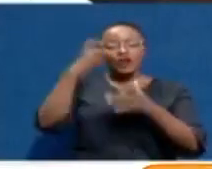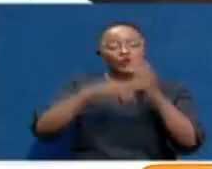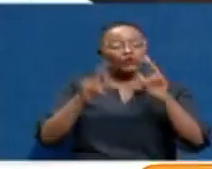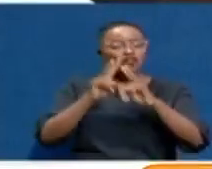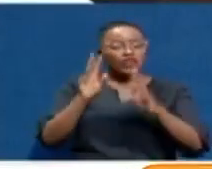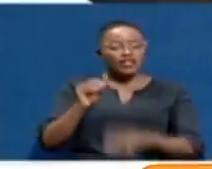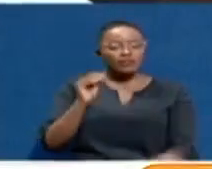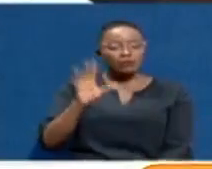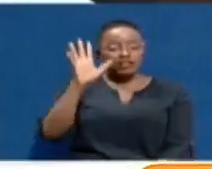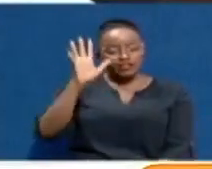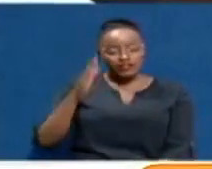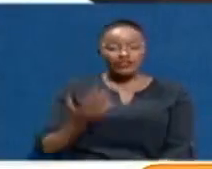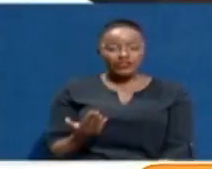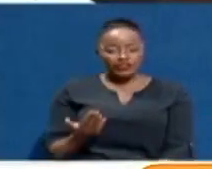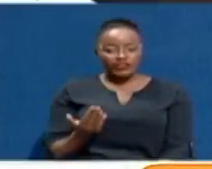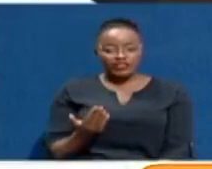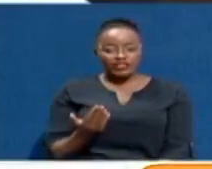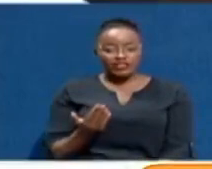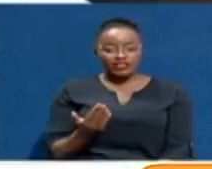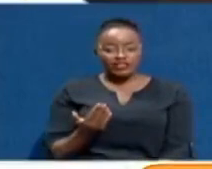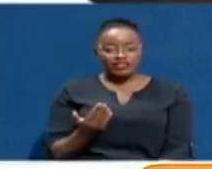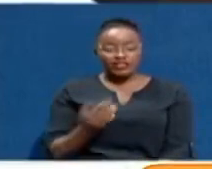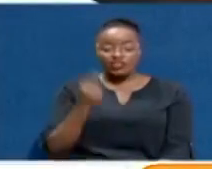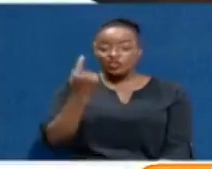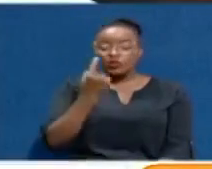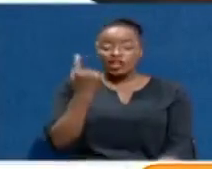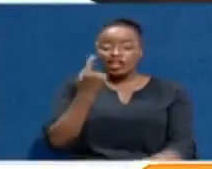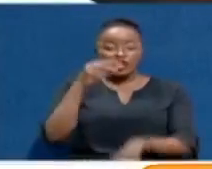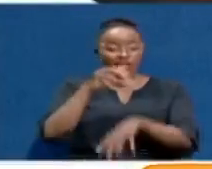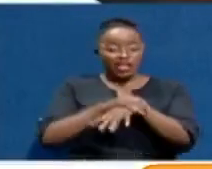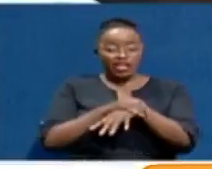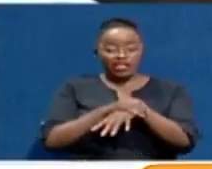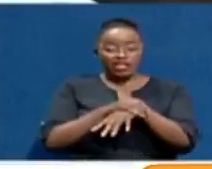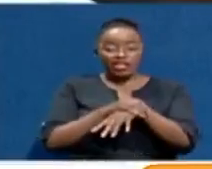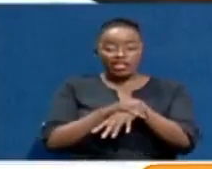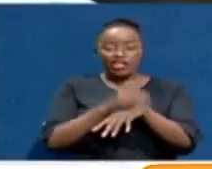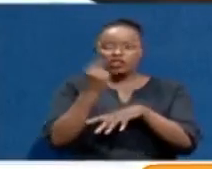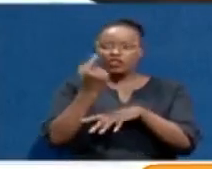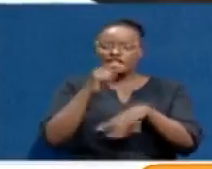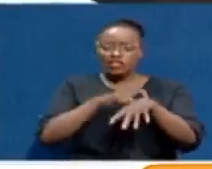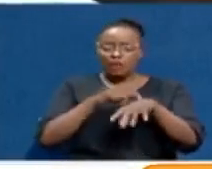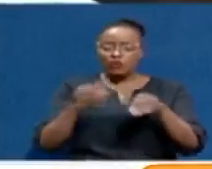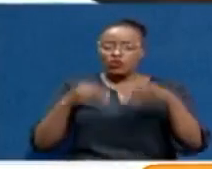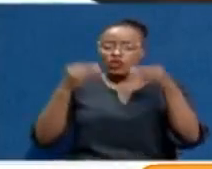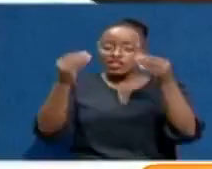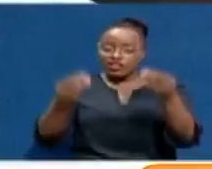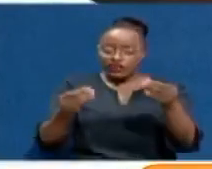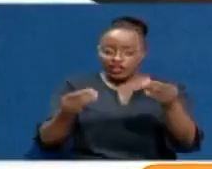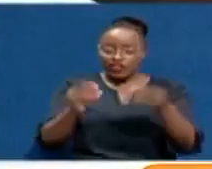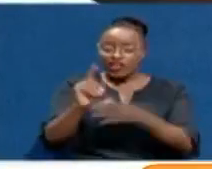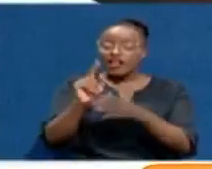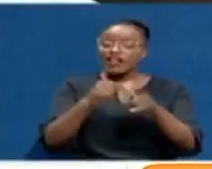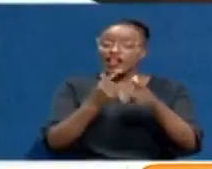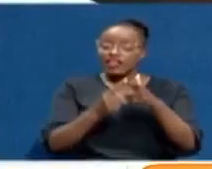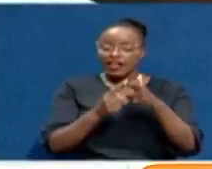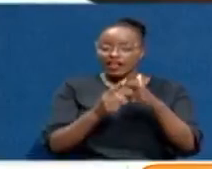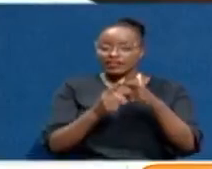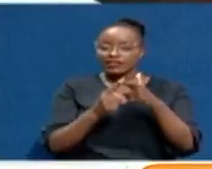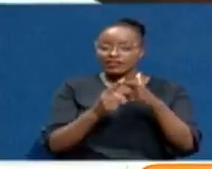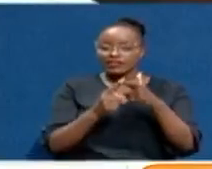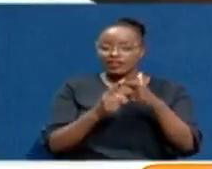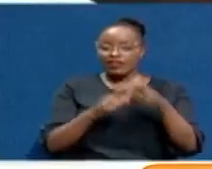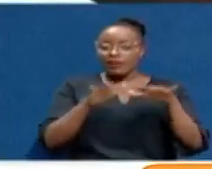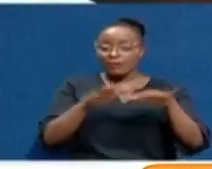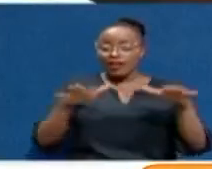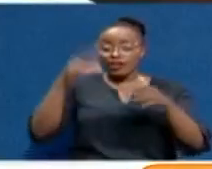high. And you only get with the... So when you given this, then the thing is